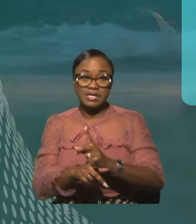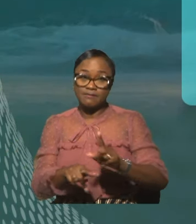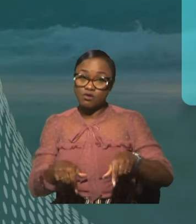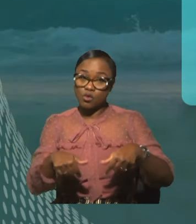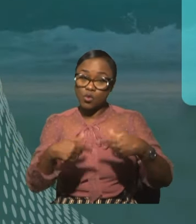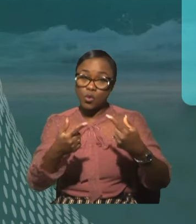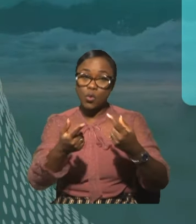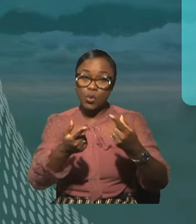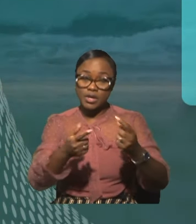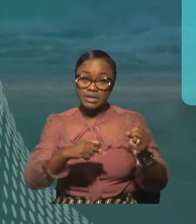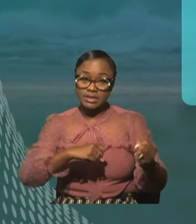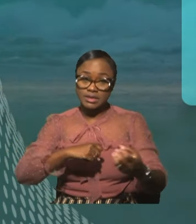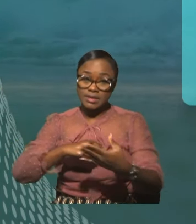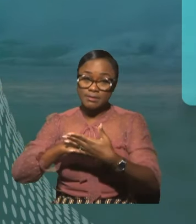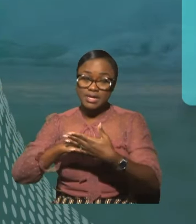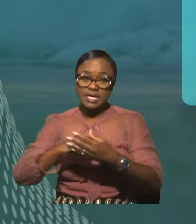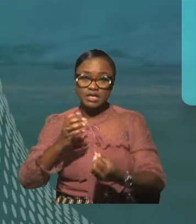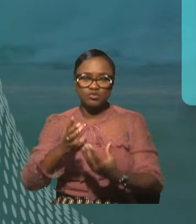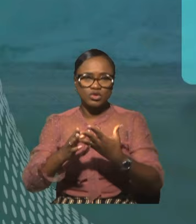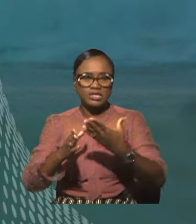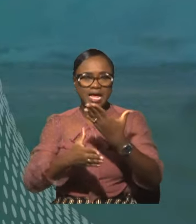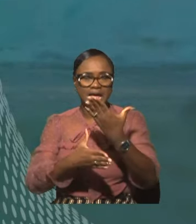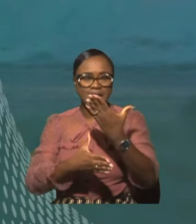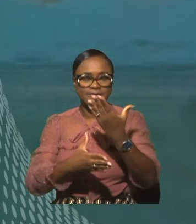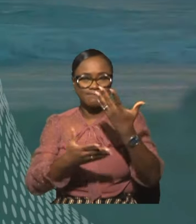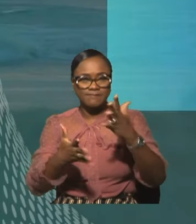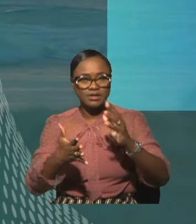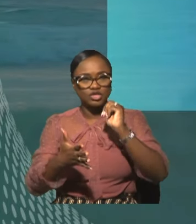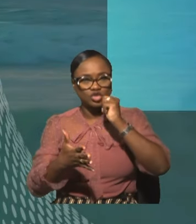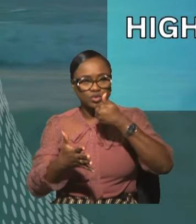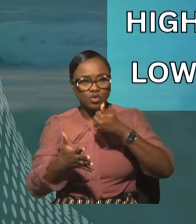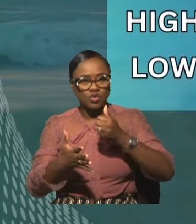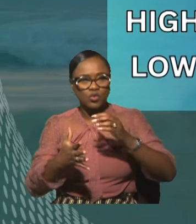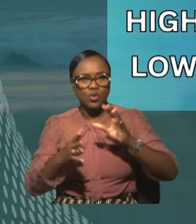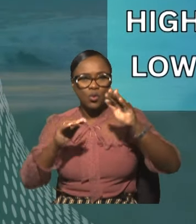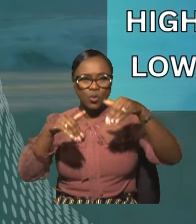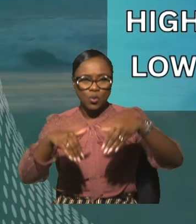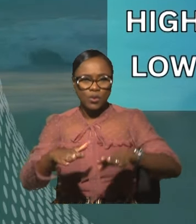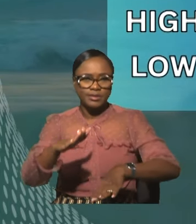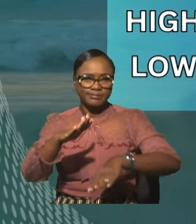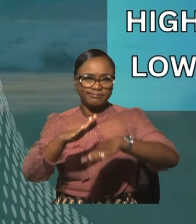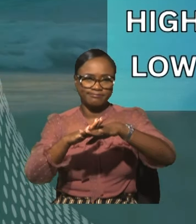waters, spring tides will come to an end tomorrow. As such, seas will be slight to moderate, with waves reaching